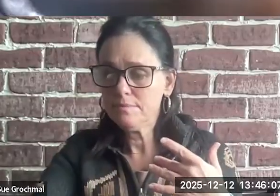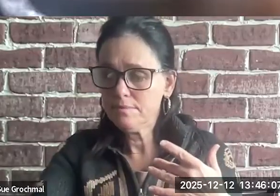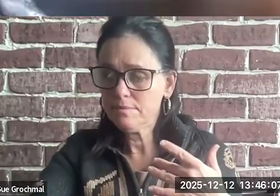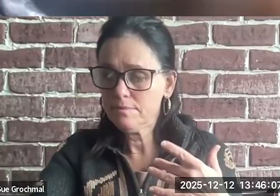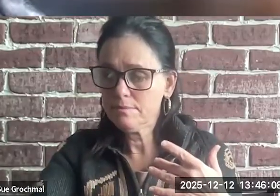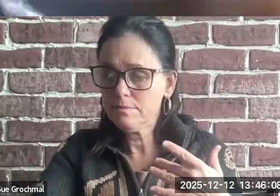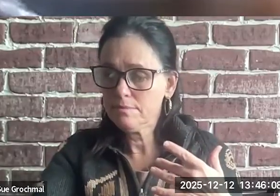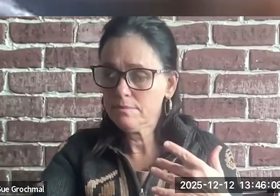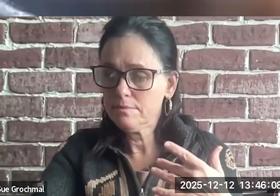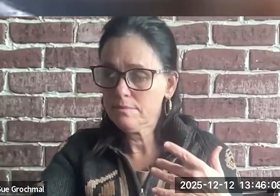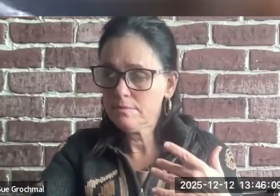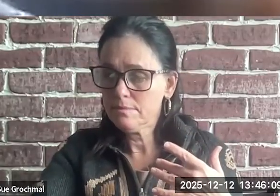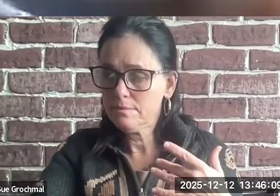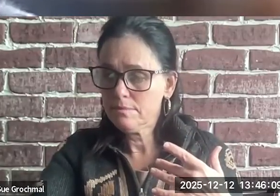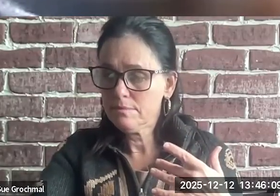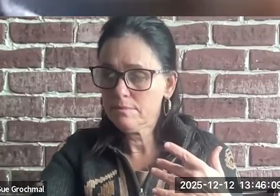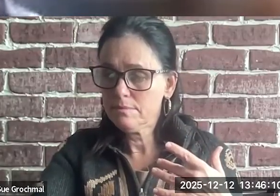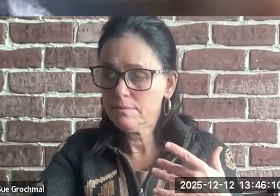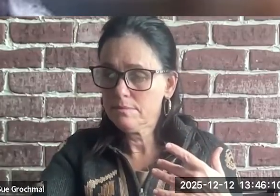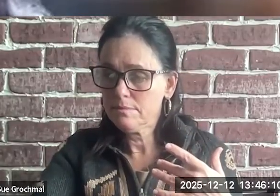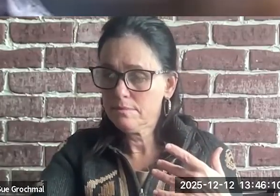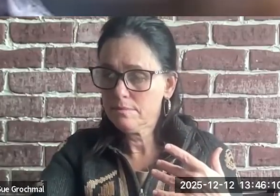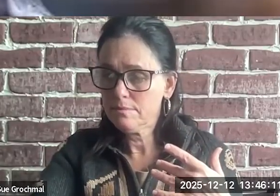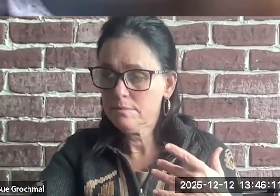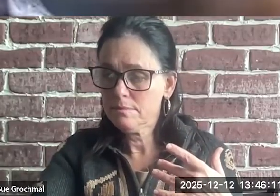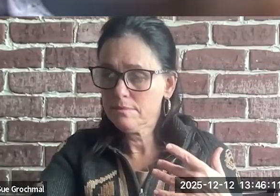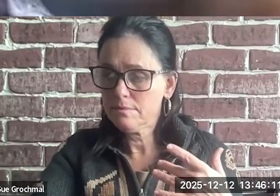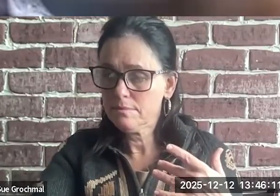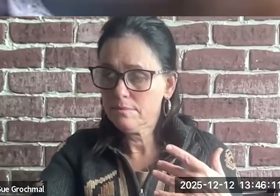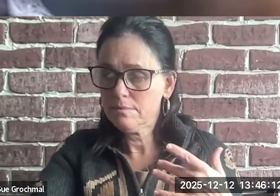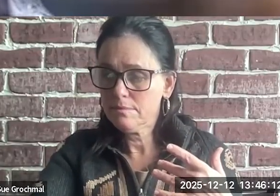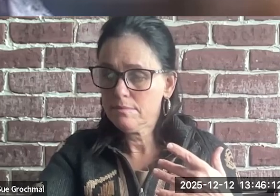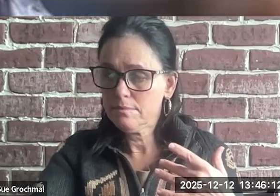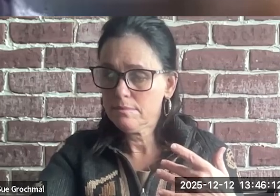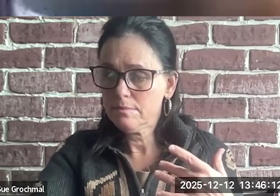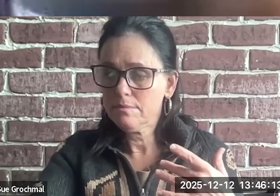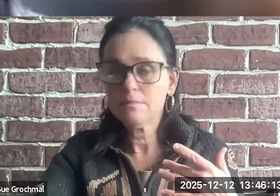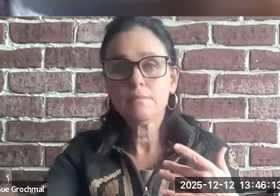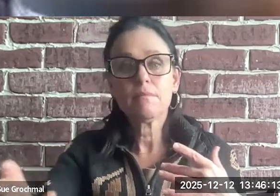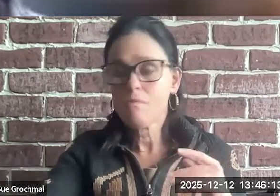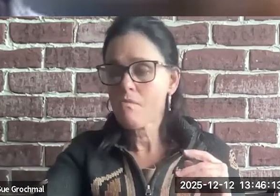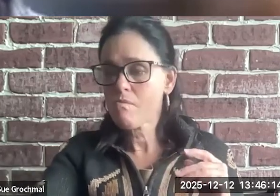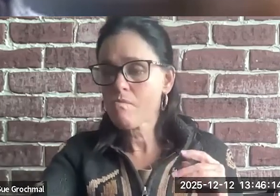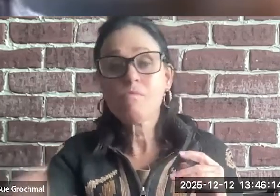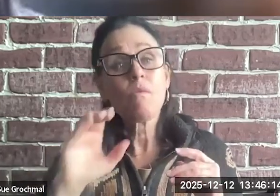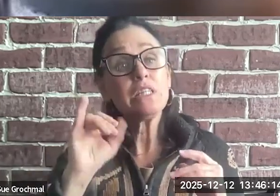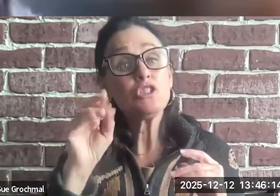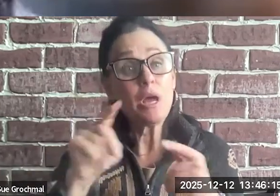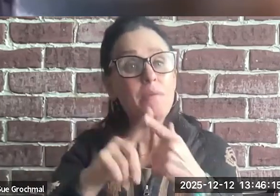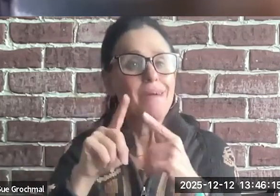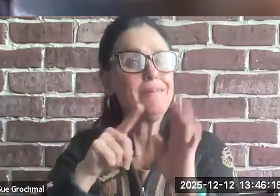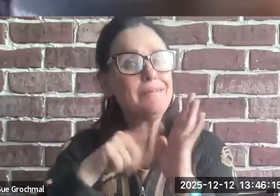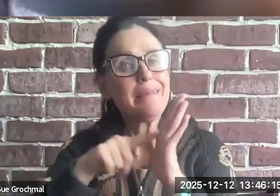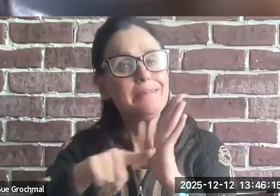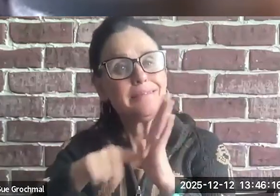there. And then in January to March of 2028, we will be doing our analysis and knowledge dissemination phase. So,